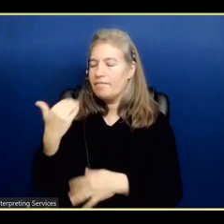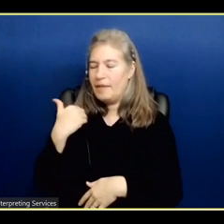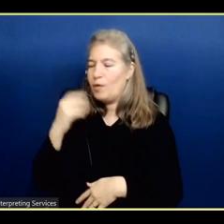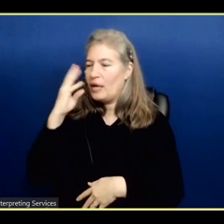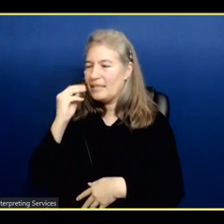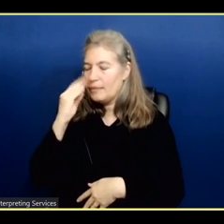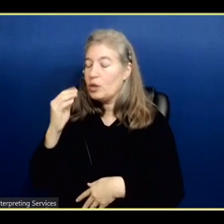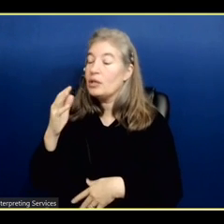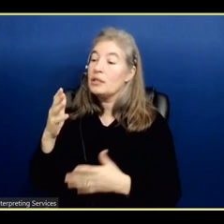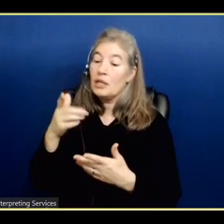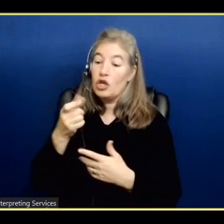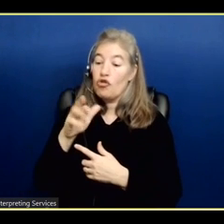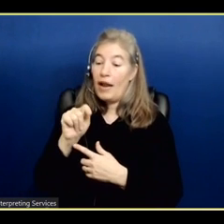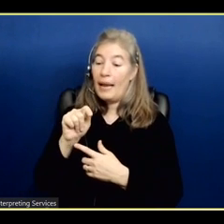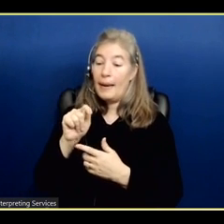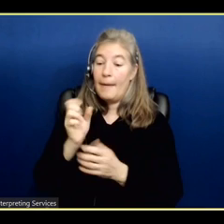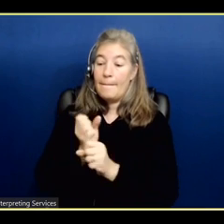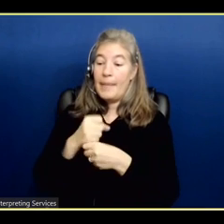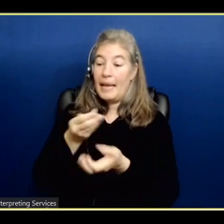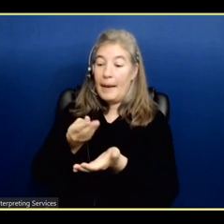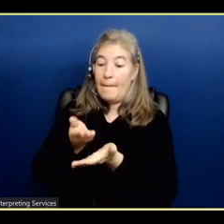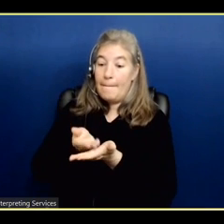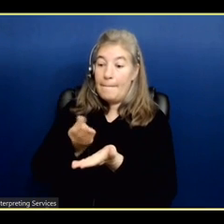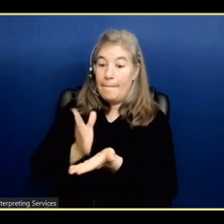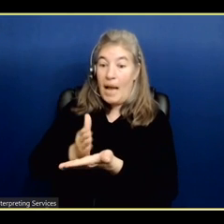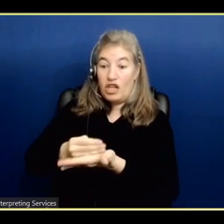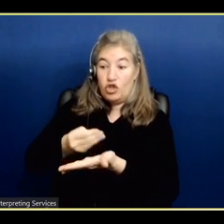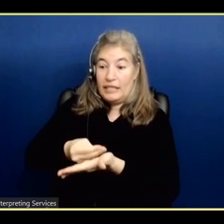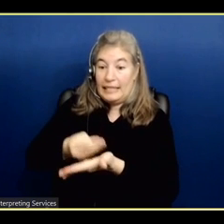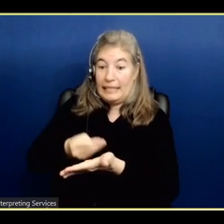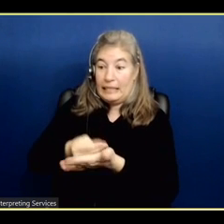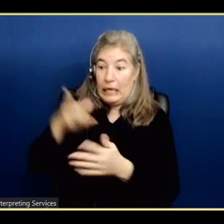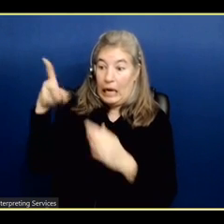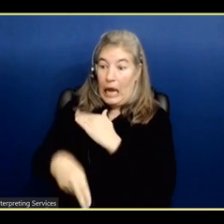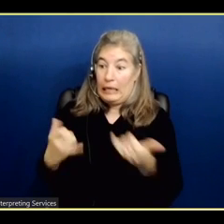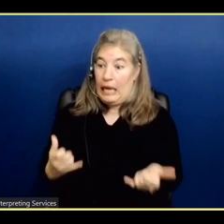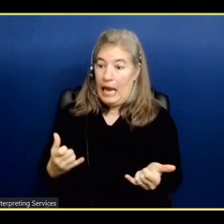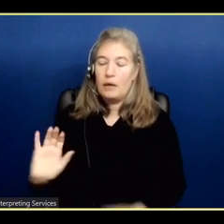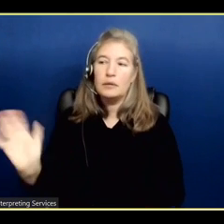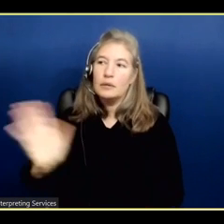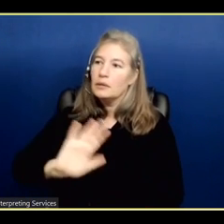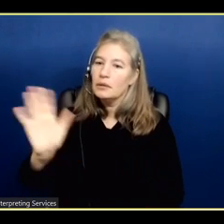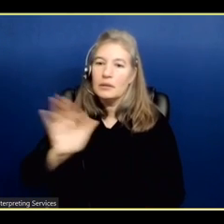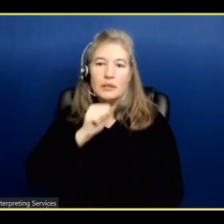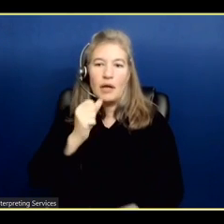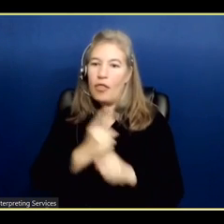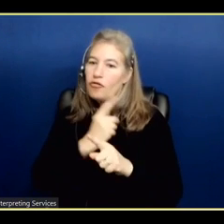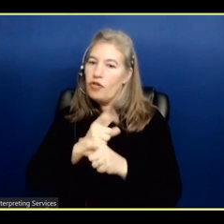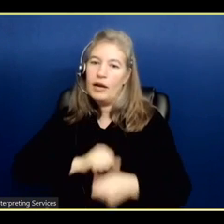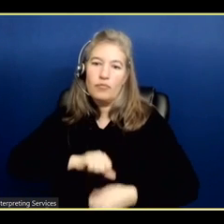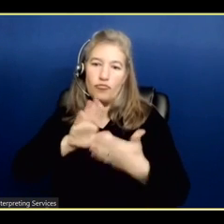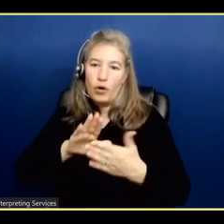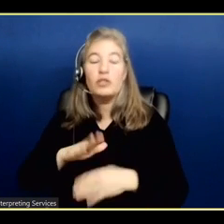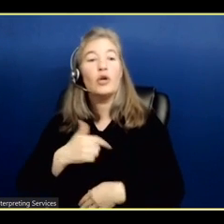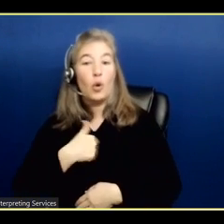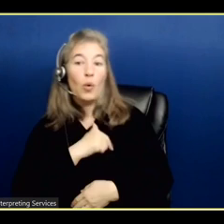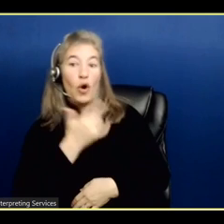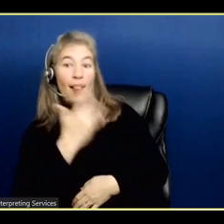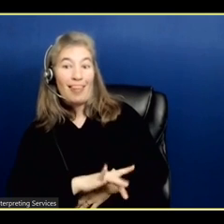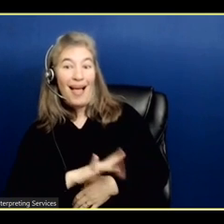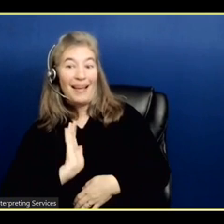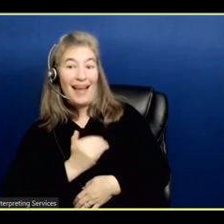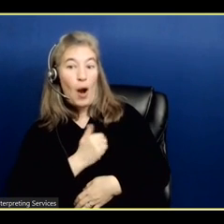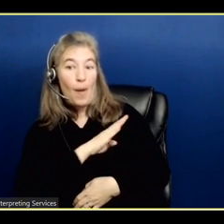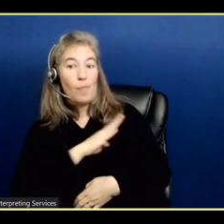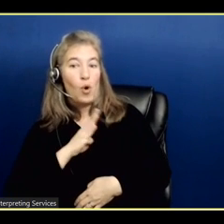And fortunately, you know, our board totally was 100% on board with that and recognized that. The appeal to their, you know,